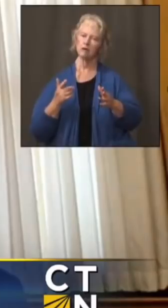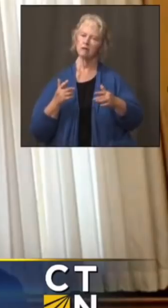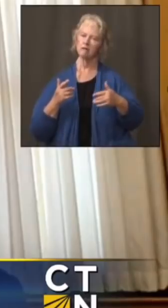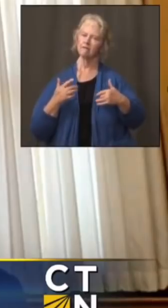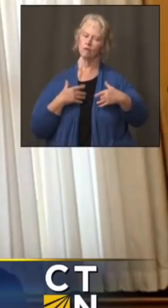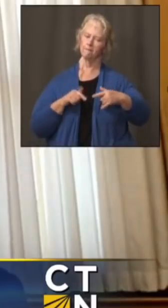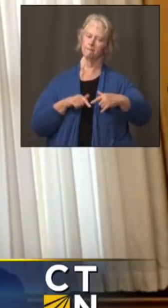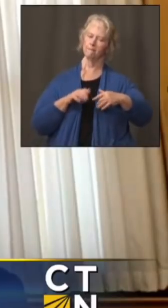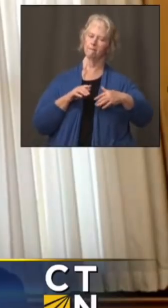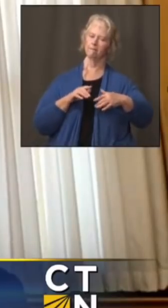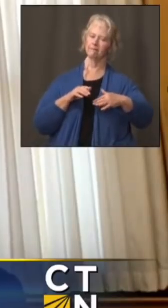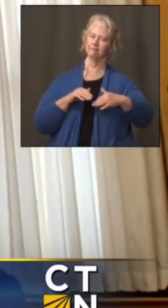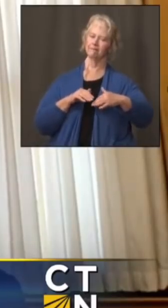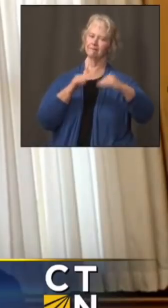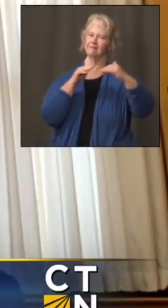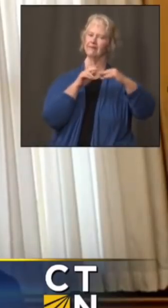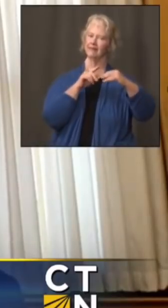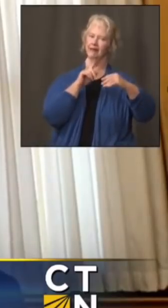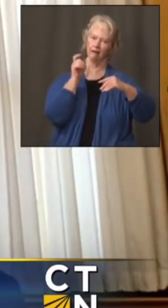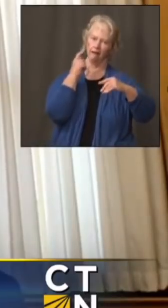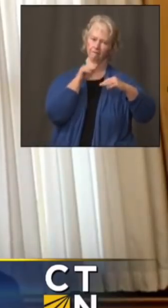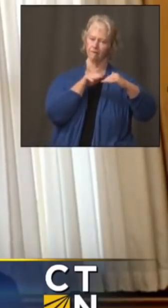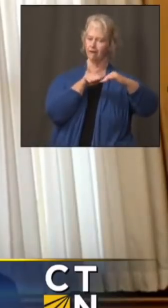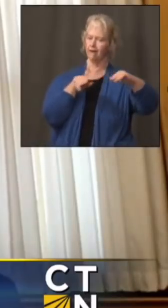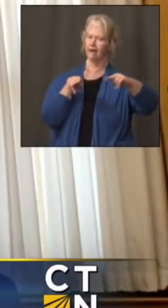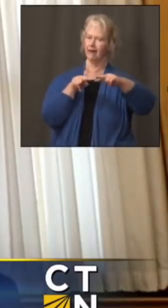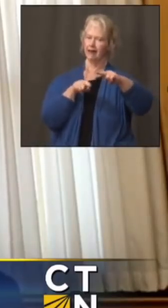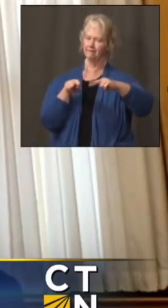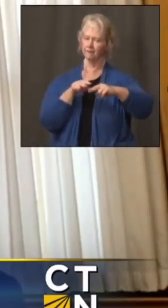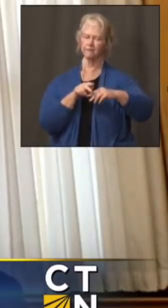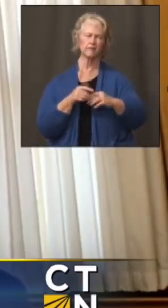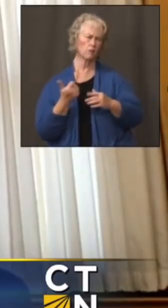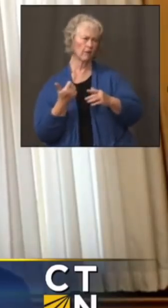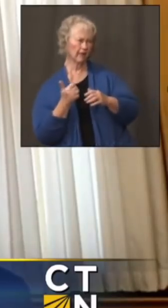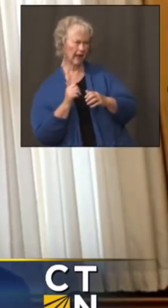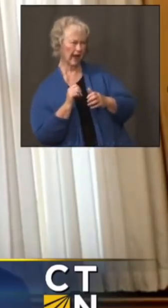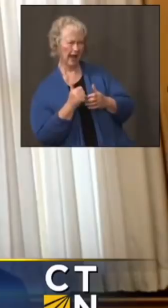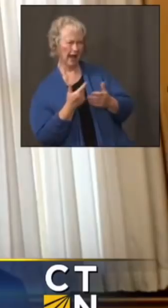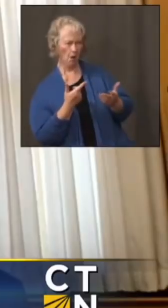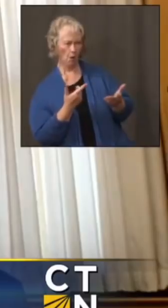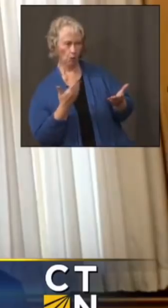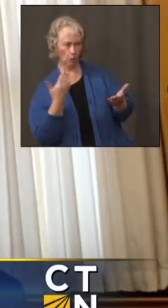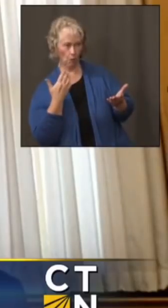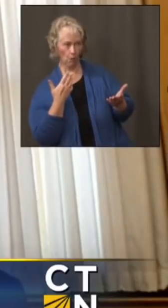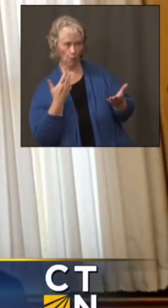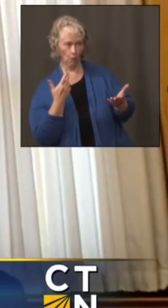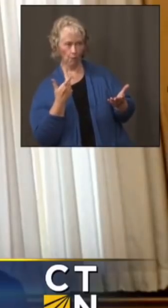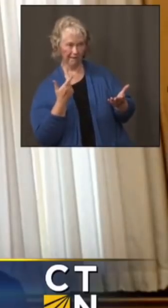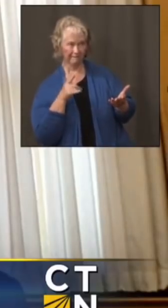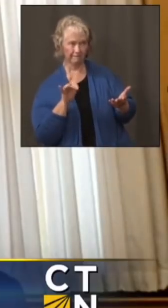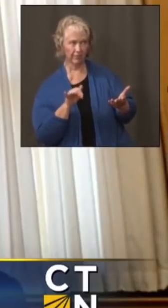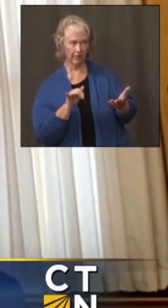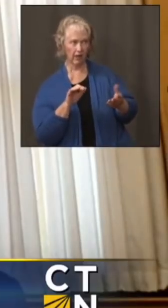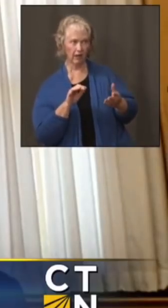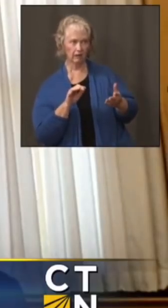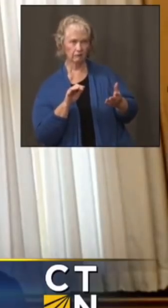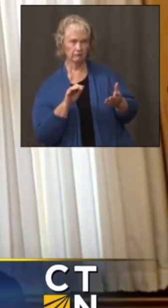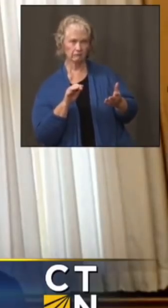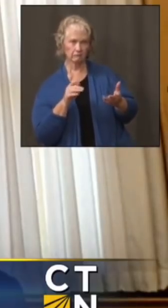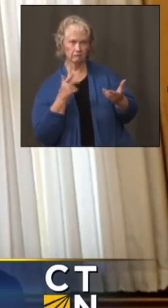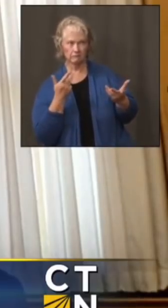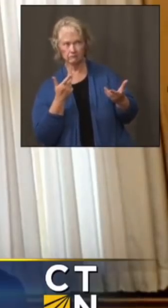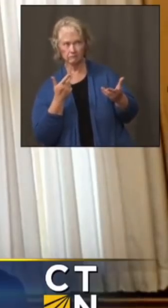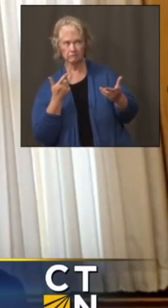well. So how long does it take to figure out if it's showing any signs of slowing down?